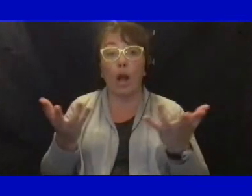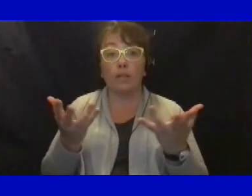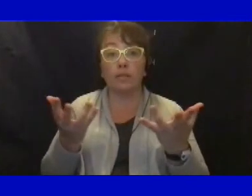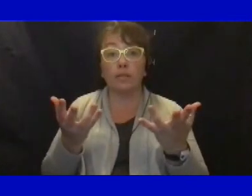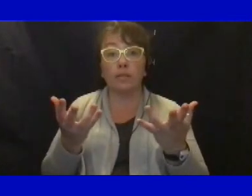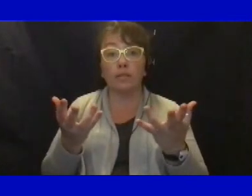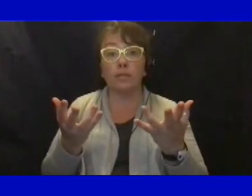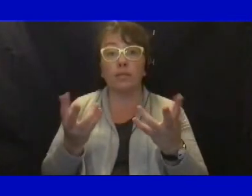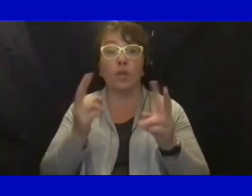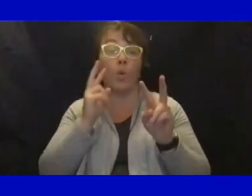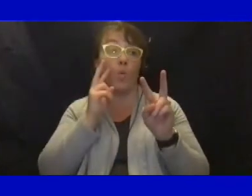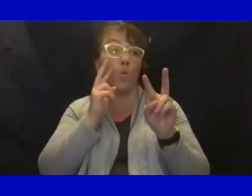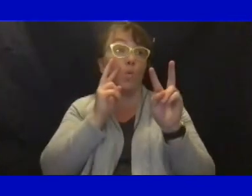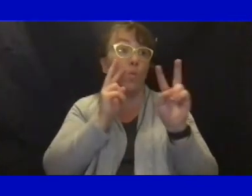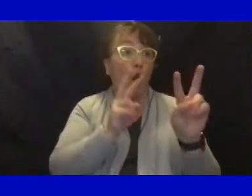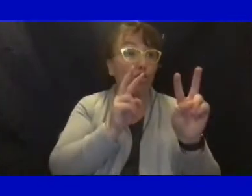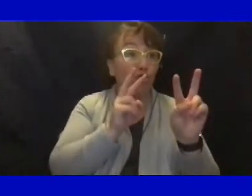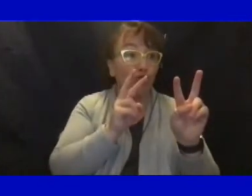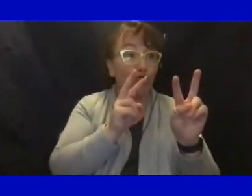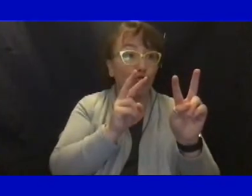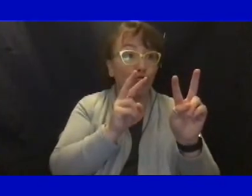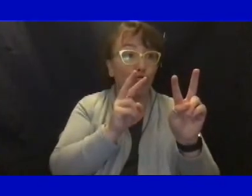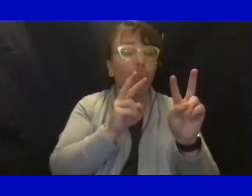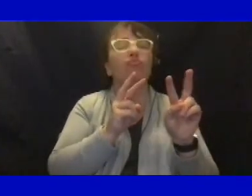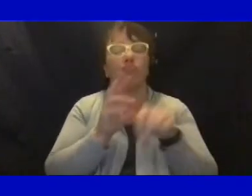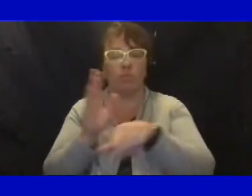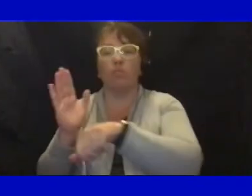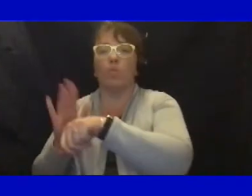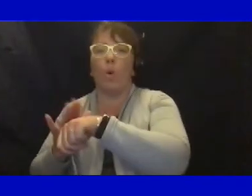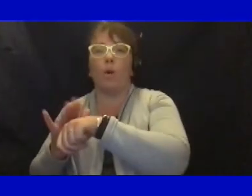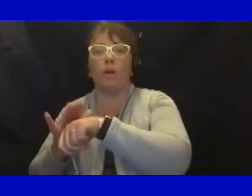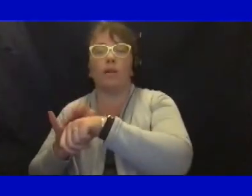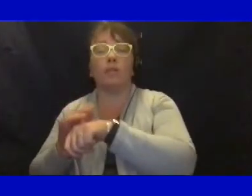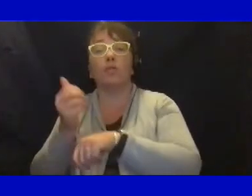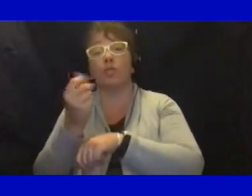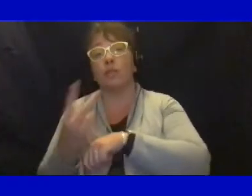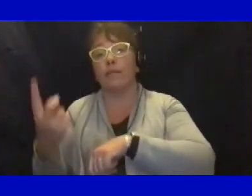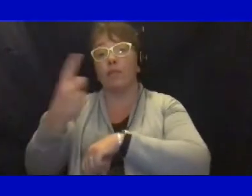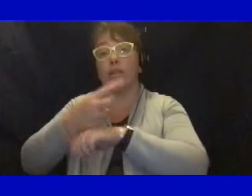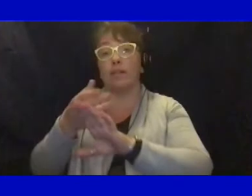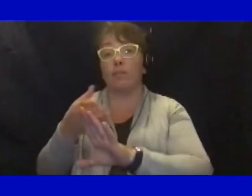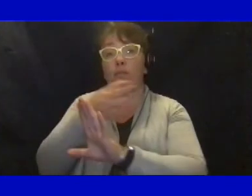warning. So several days before any winter storm comes,